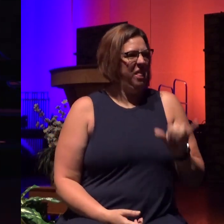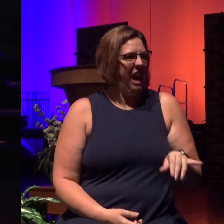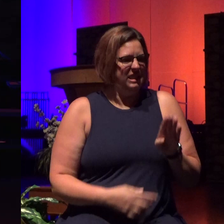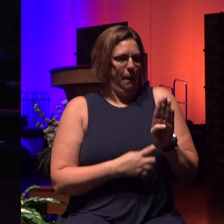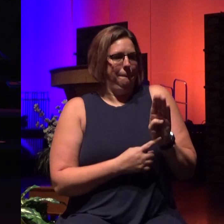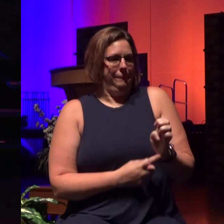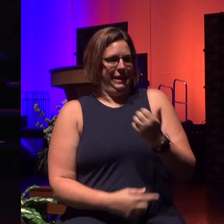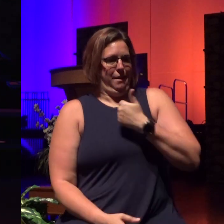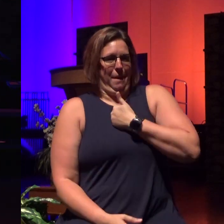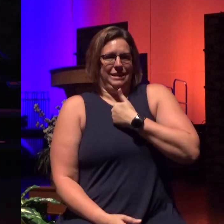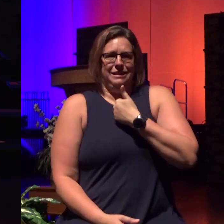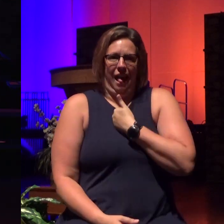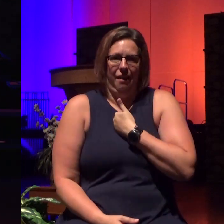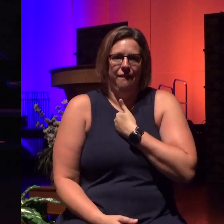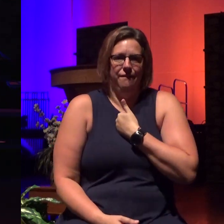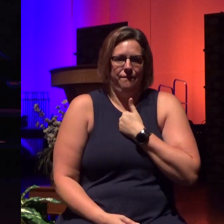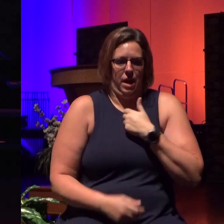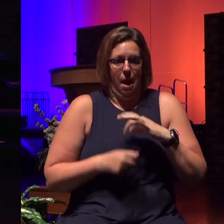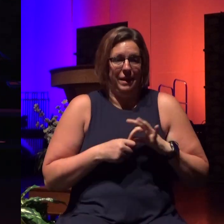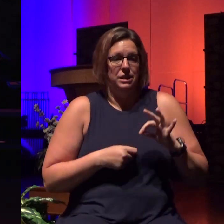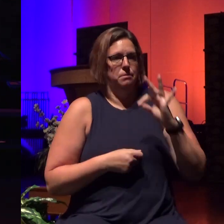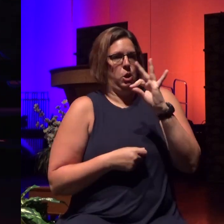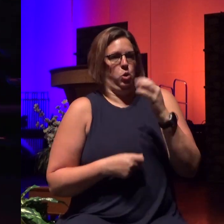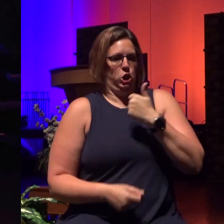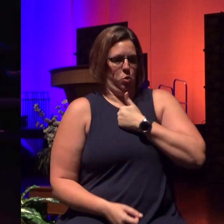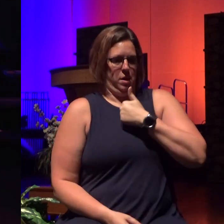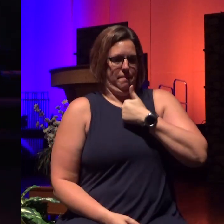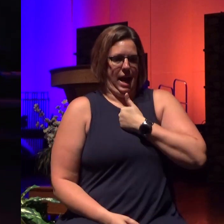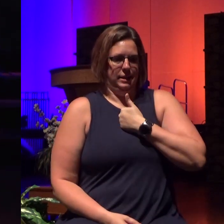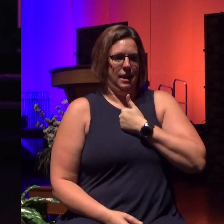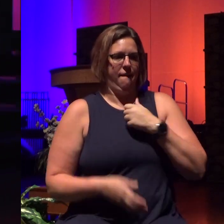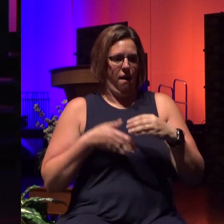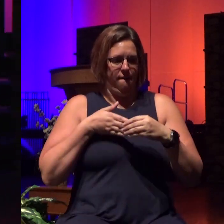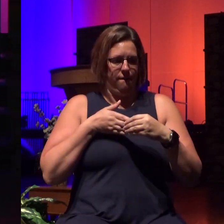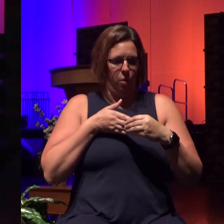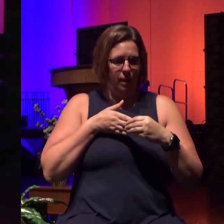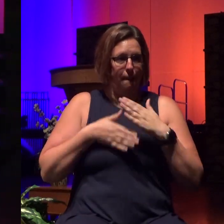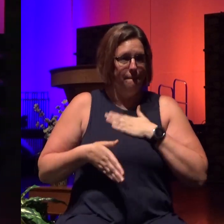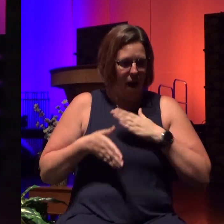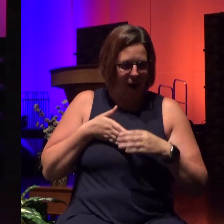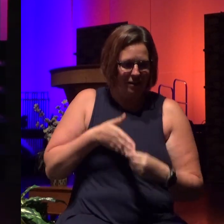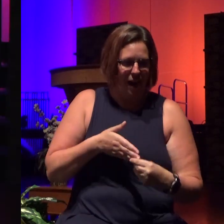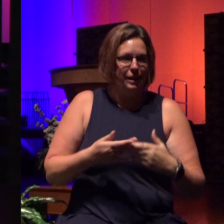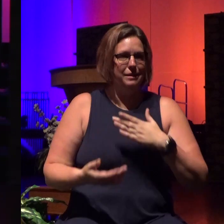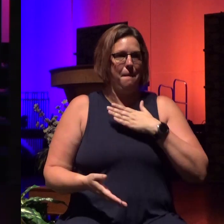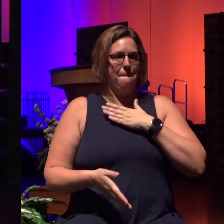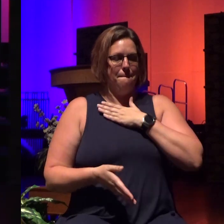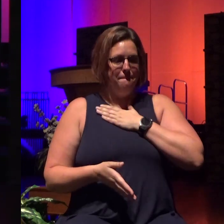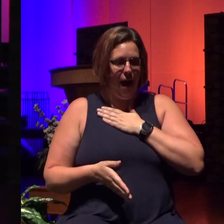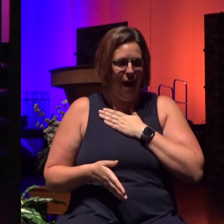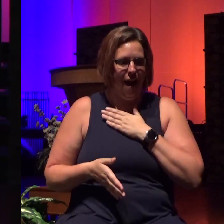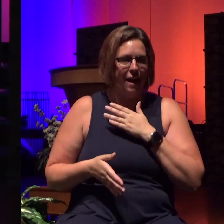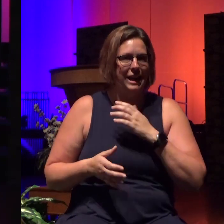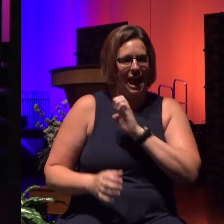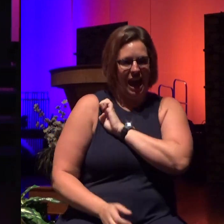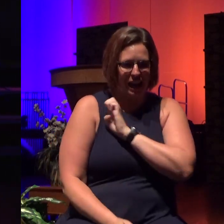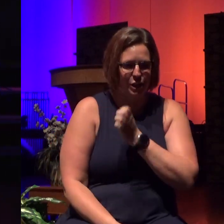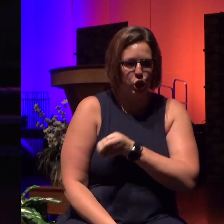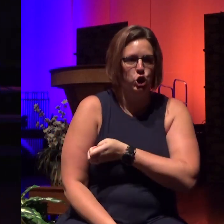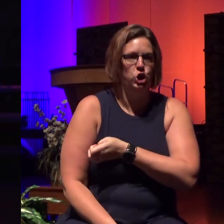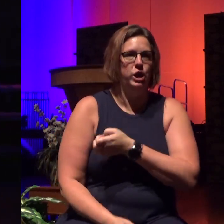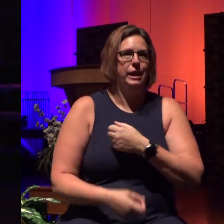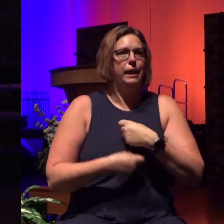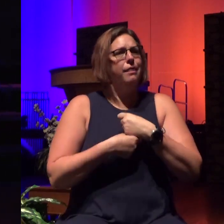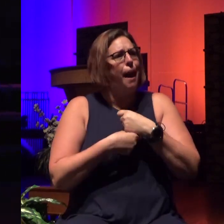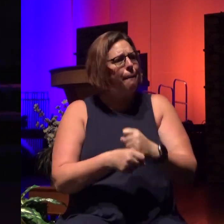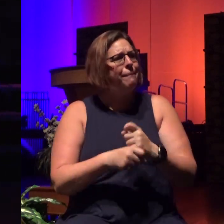spiritual self, following our guidance, following our lead, following our energy that makes the